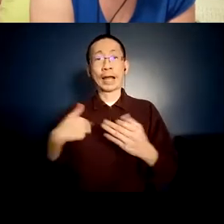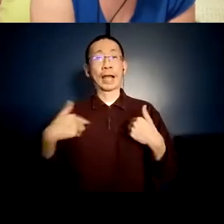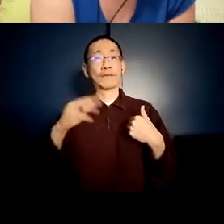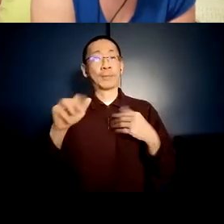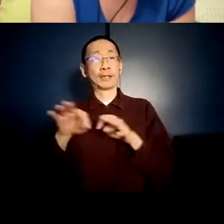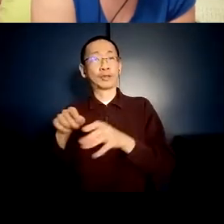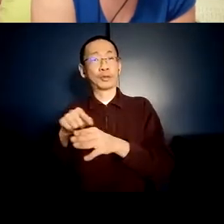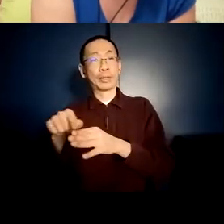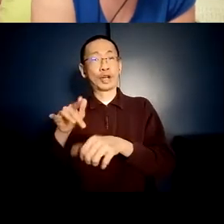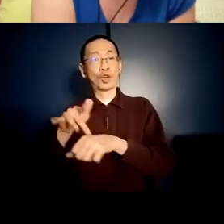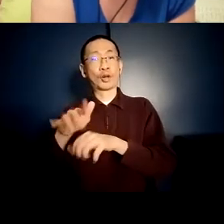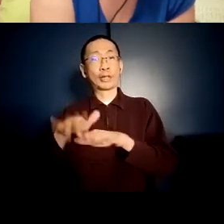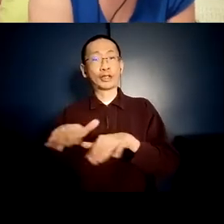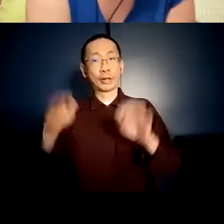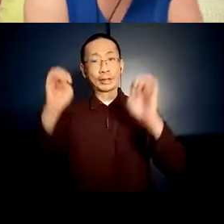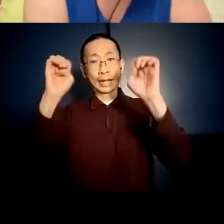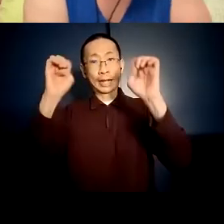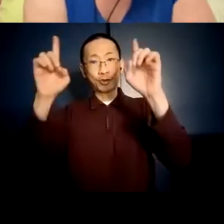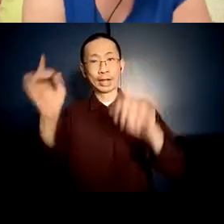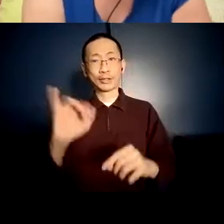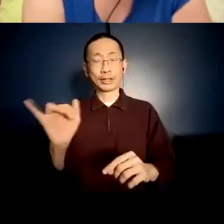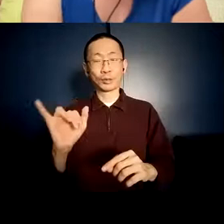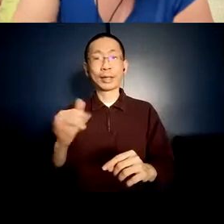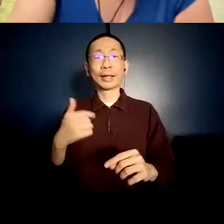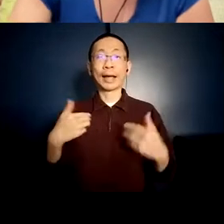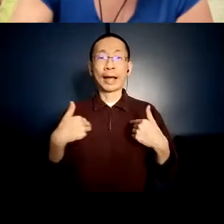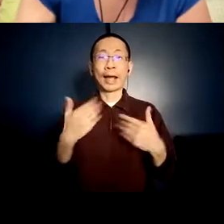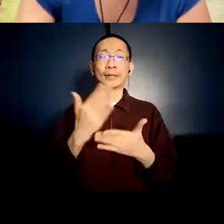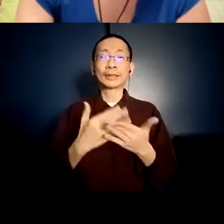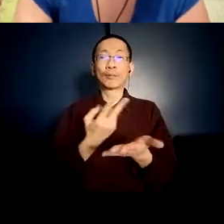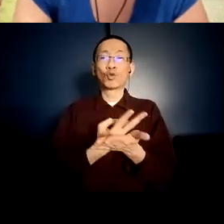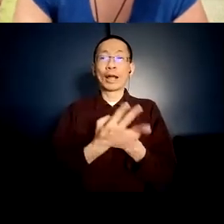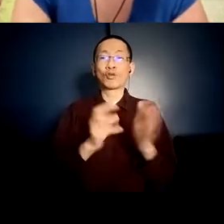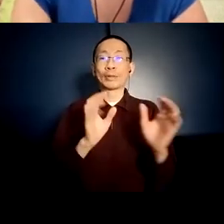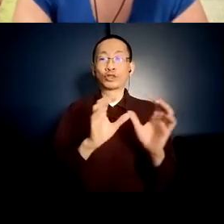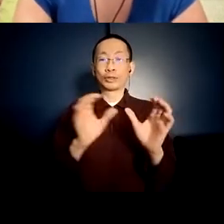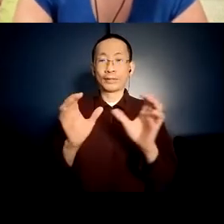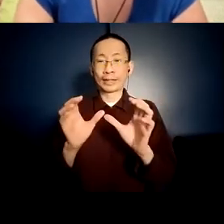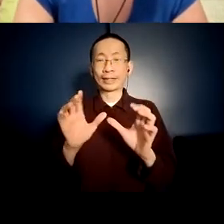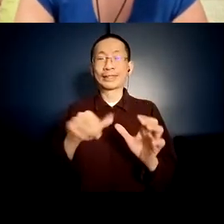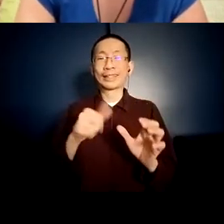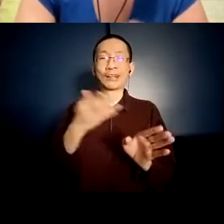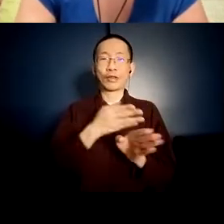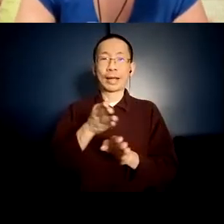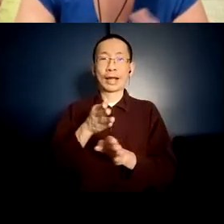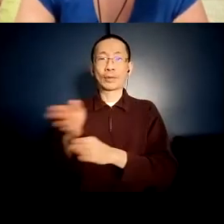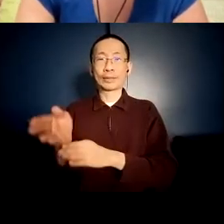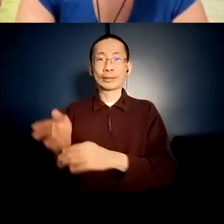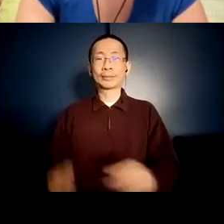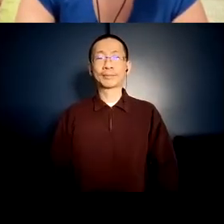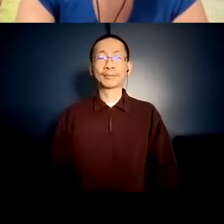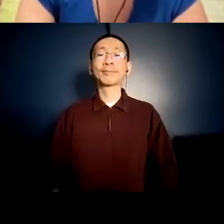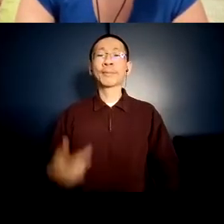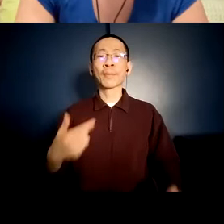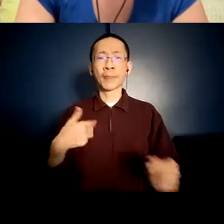early childhood education as well. And I have a couple of graduate certificates in those other areas. I've